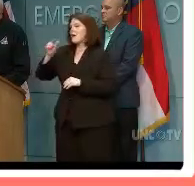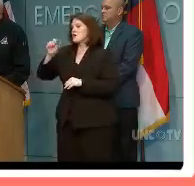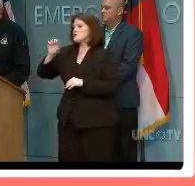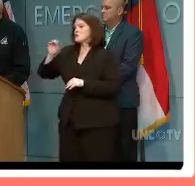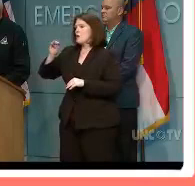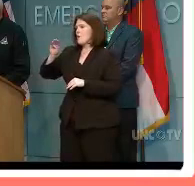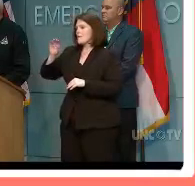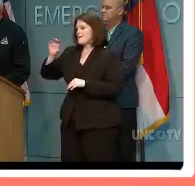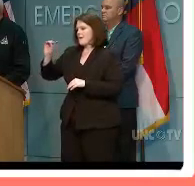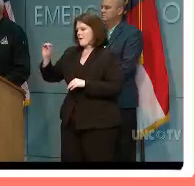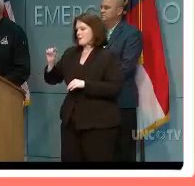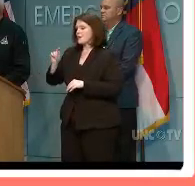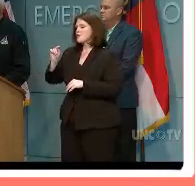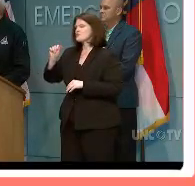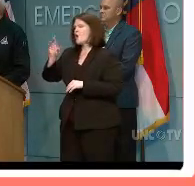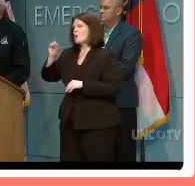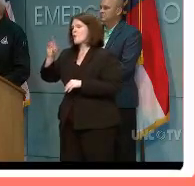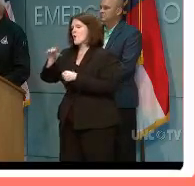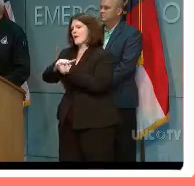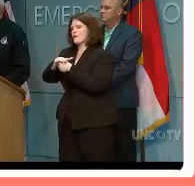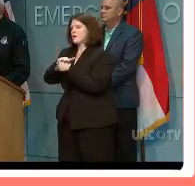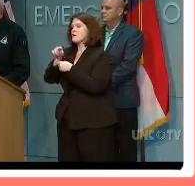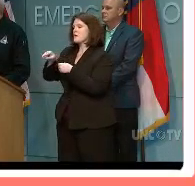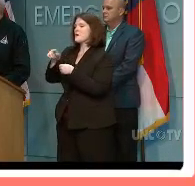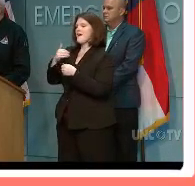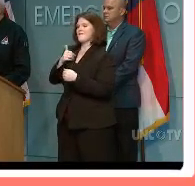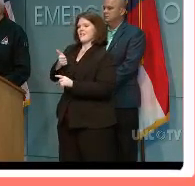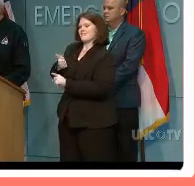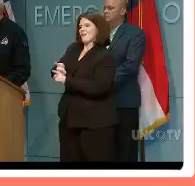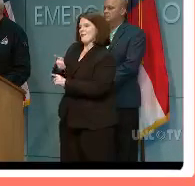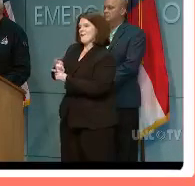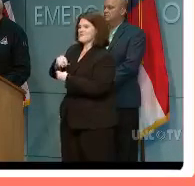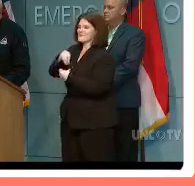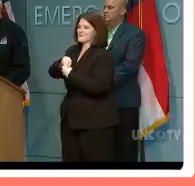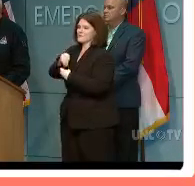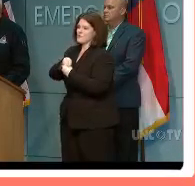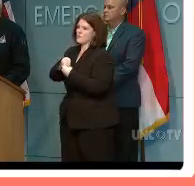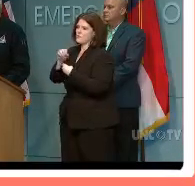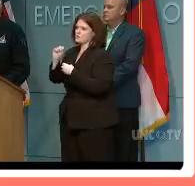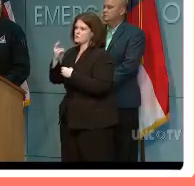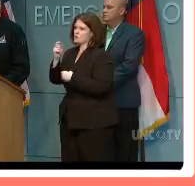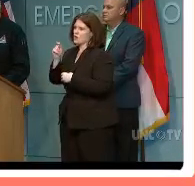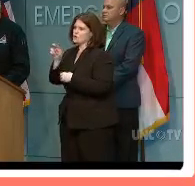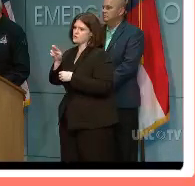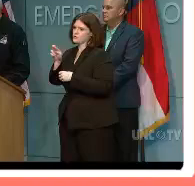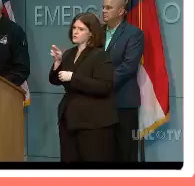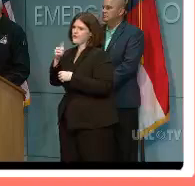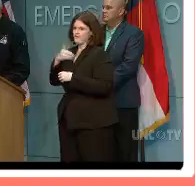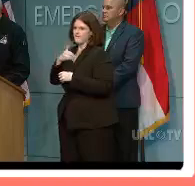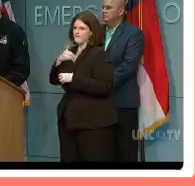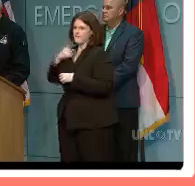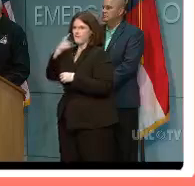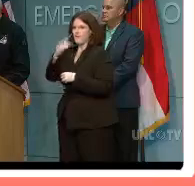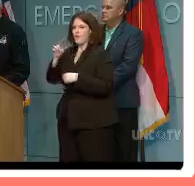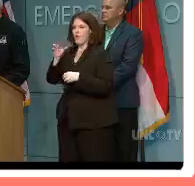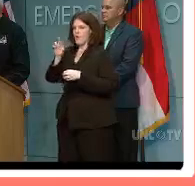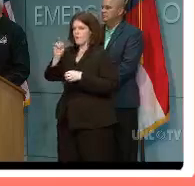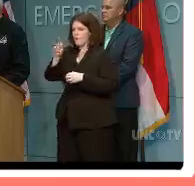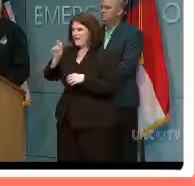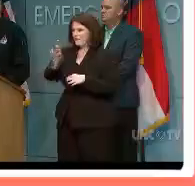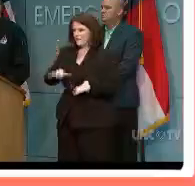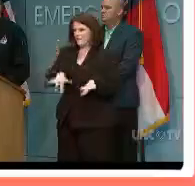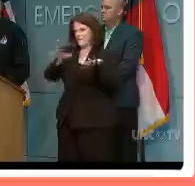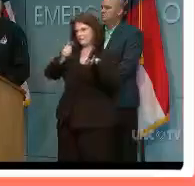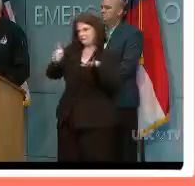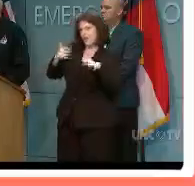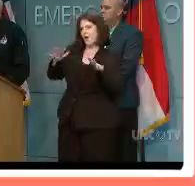and where Tarboro is located, they will have their own internal sheltering capacity for riverine flooding. And we do